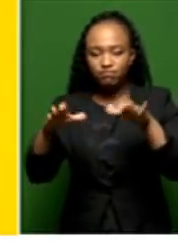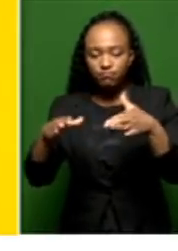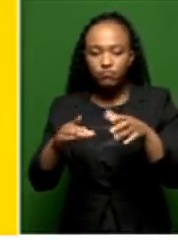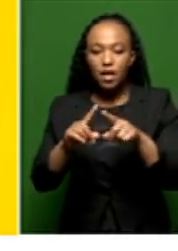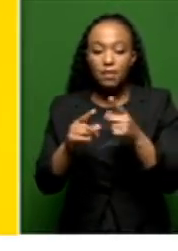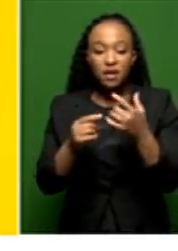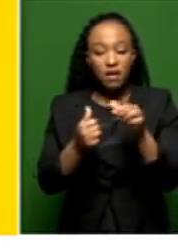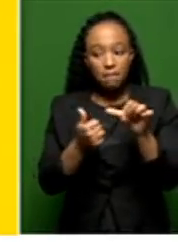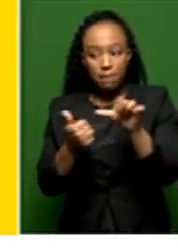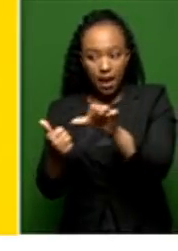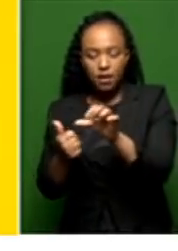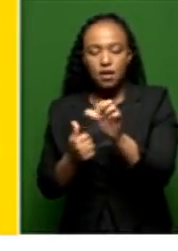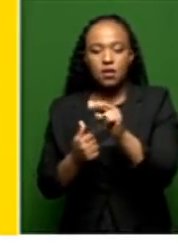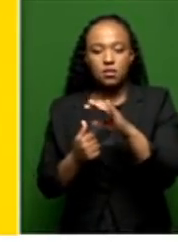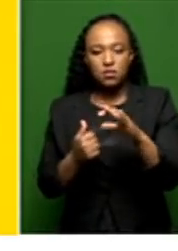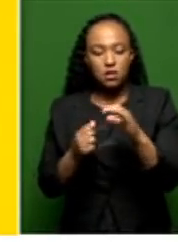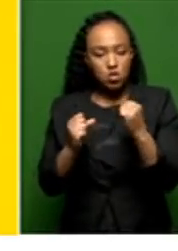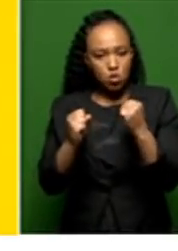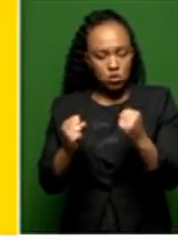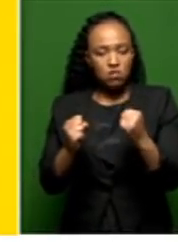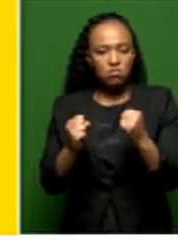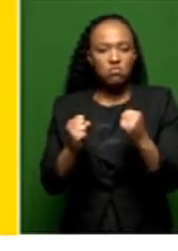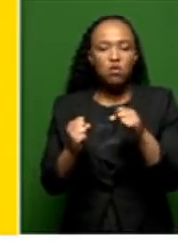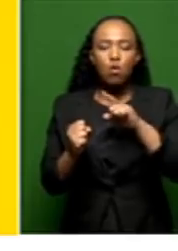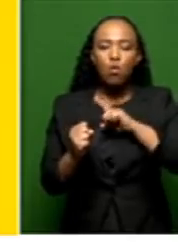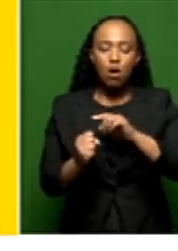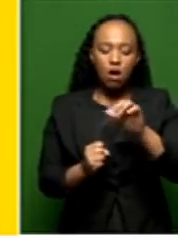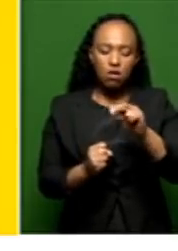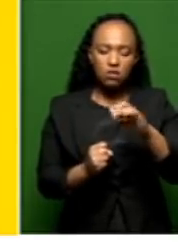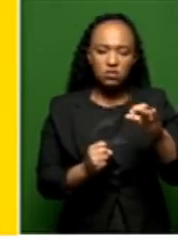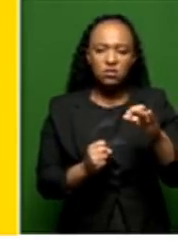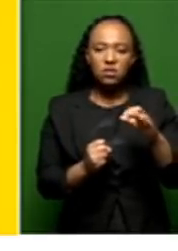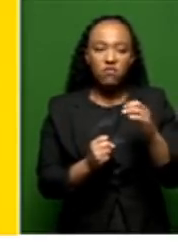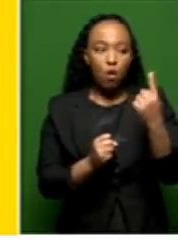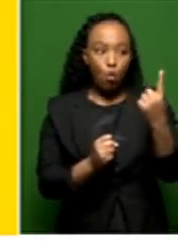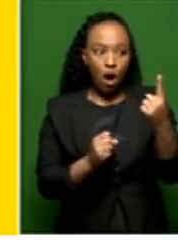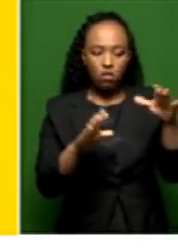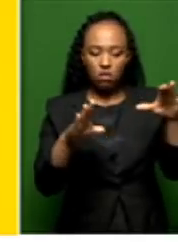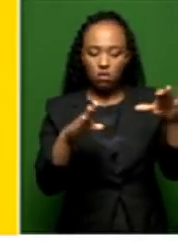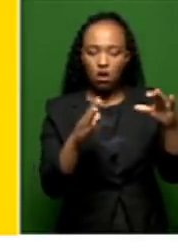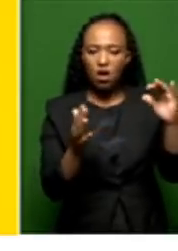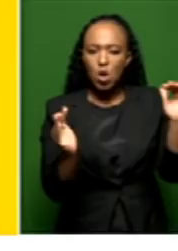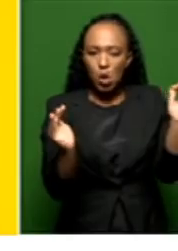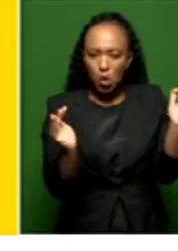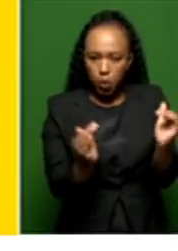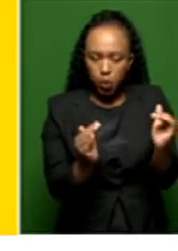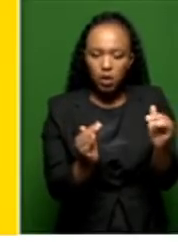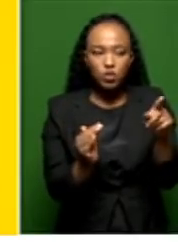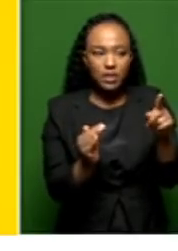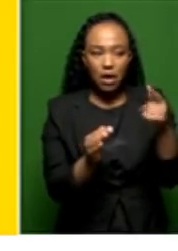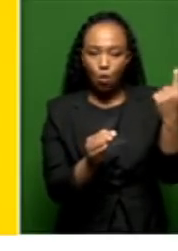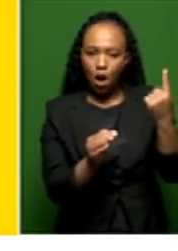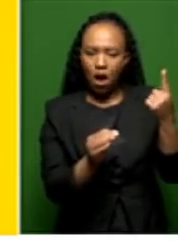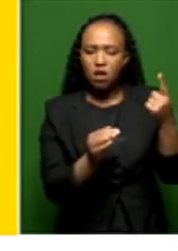ANC and you stick to the reductionism of the ANC as a single entity that is a liberation